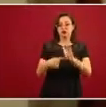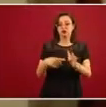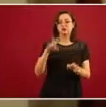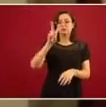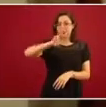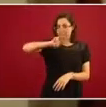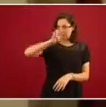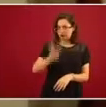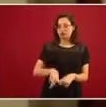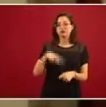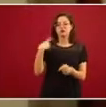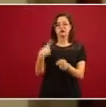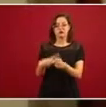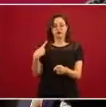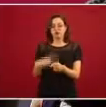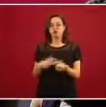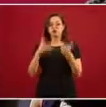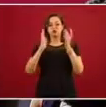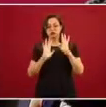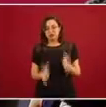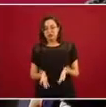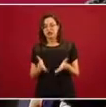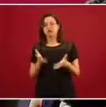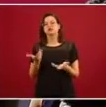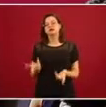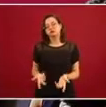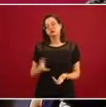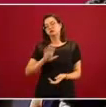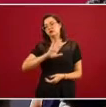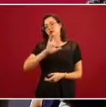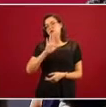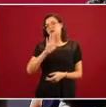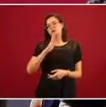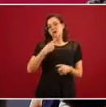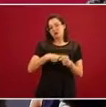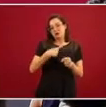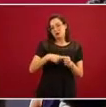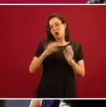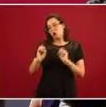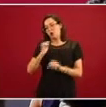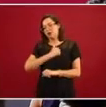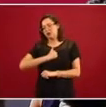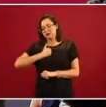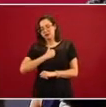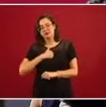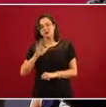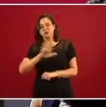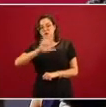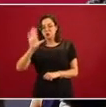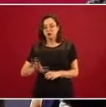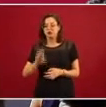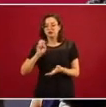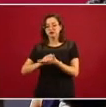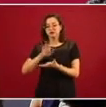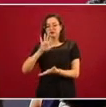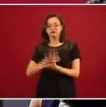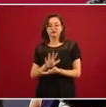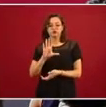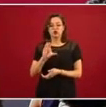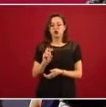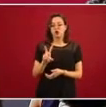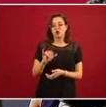the percentages could show some variation. So here we are calculating the percentages using the universe